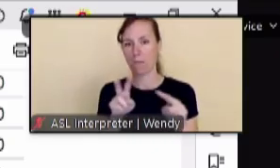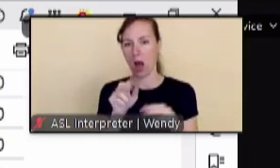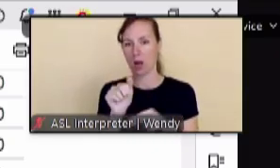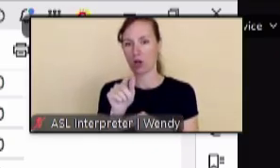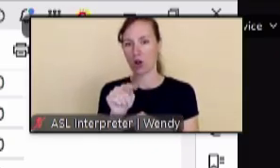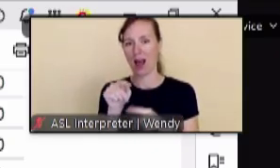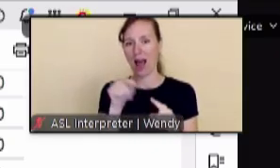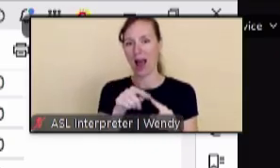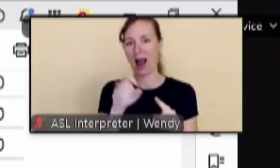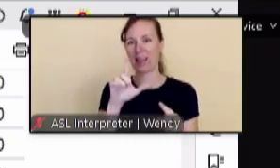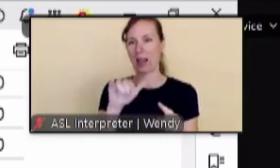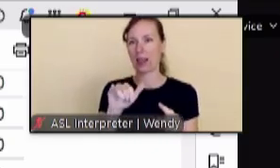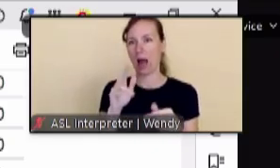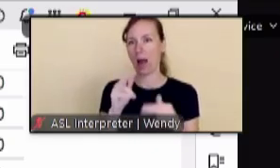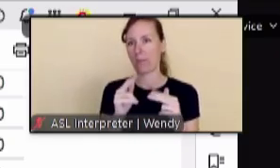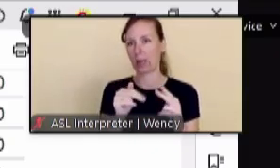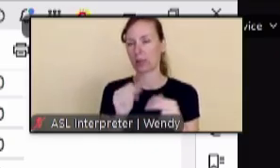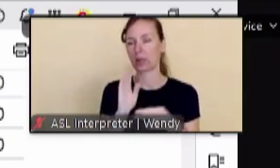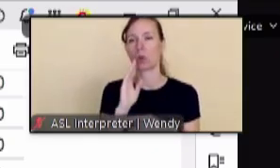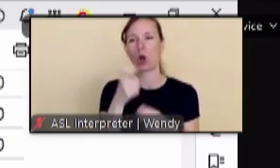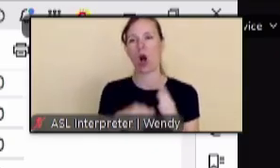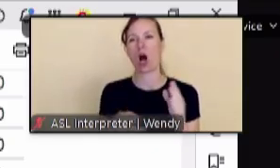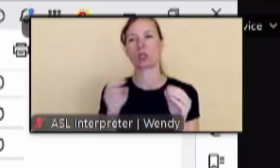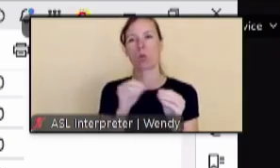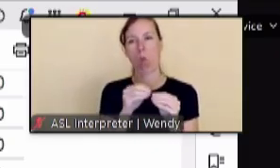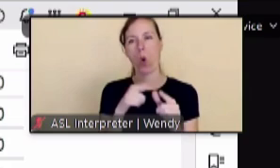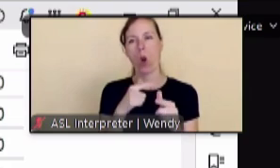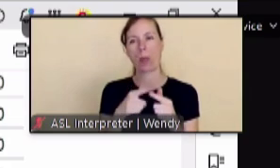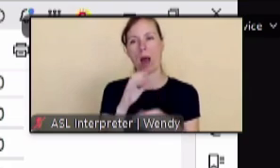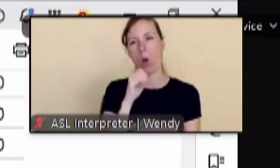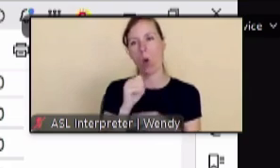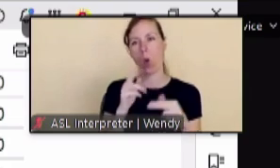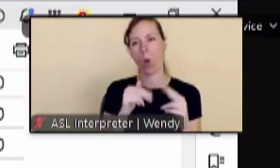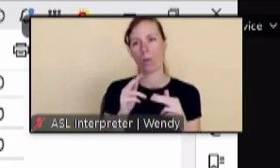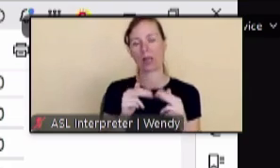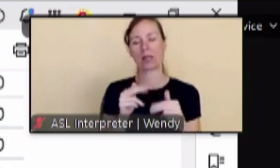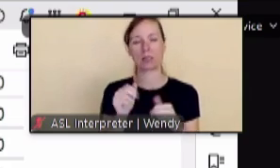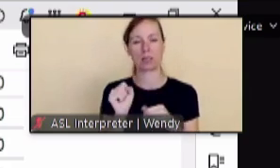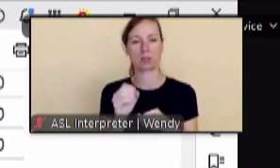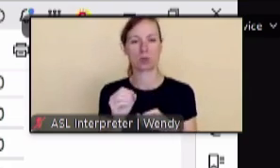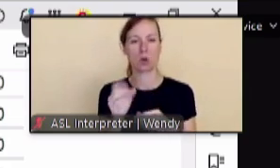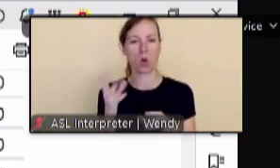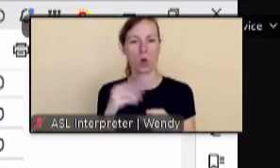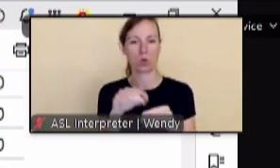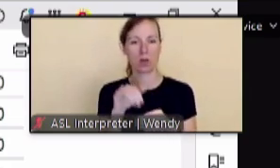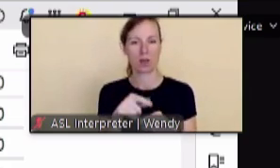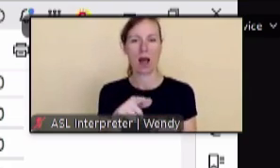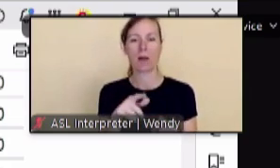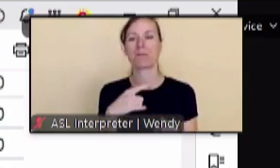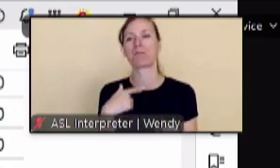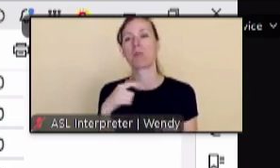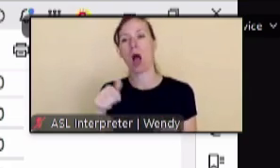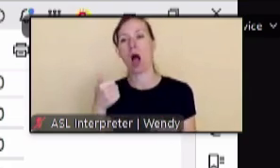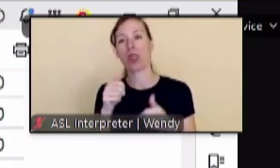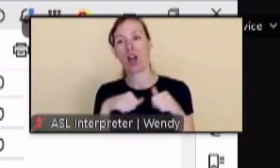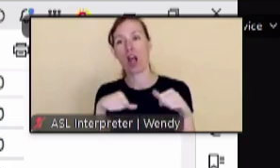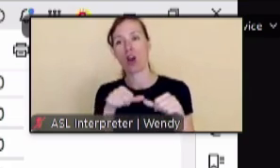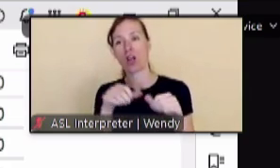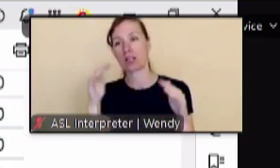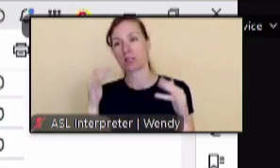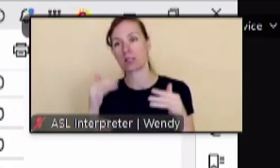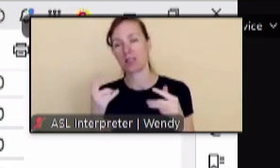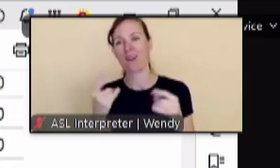going to cost more than the old building. And we've remained flat in the other areas. If we can go down